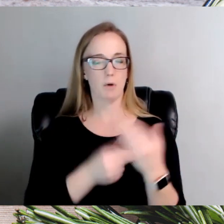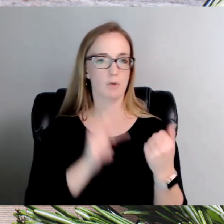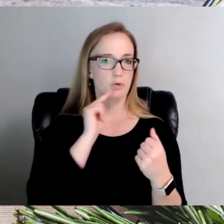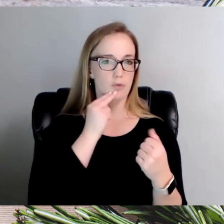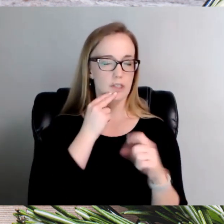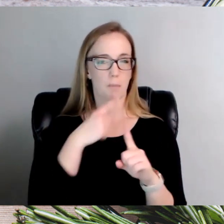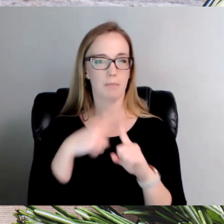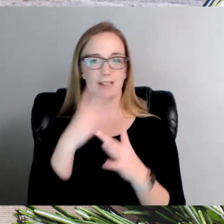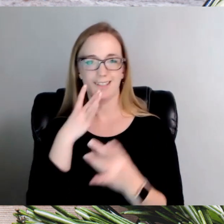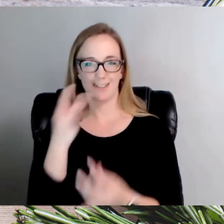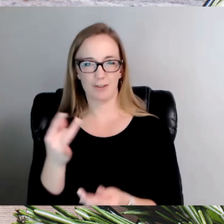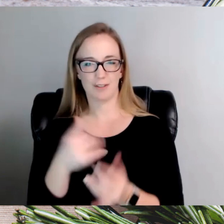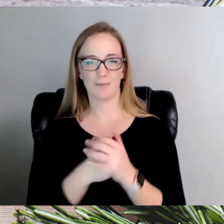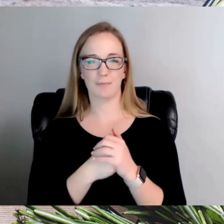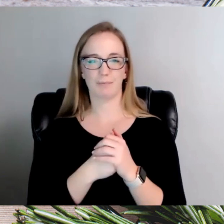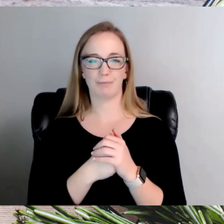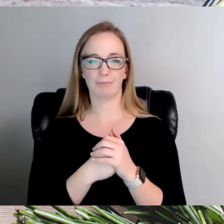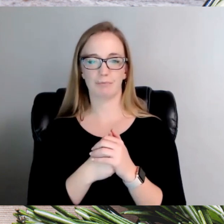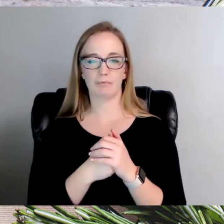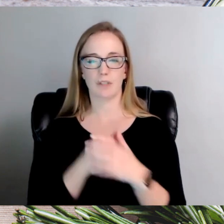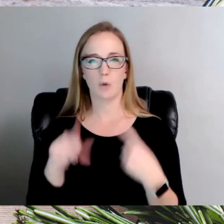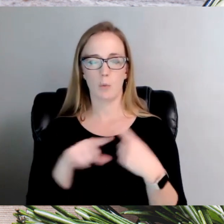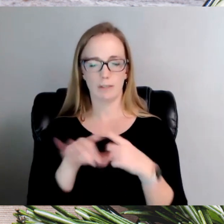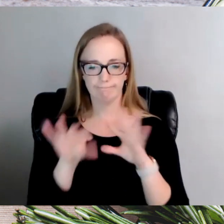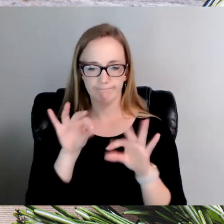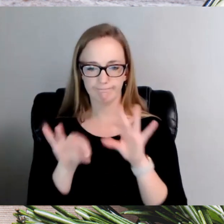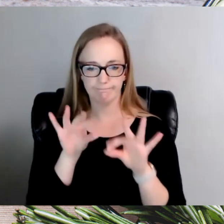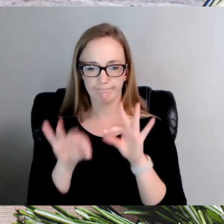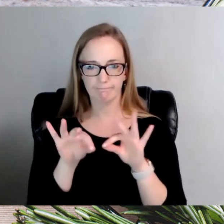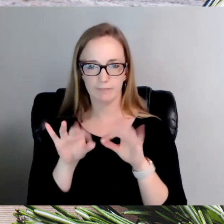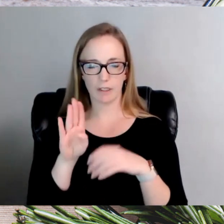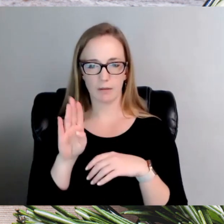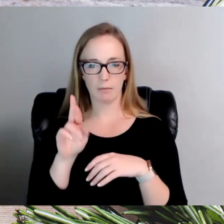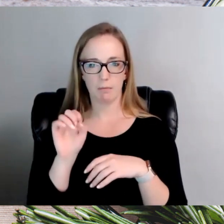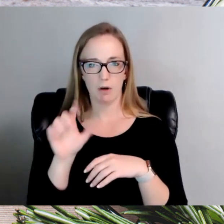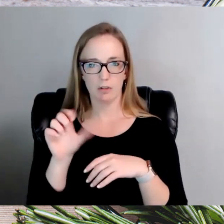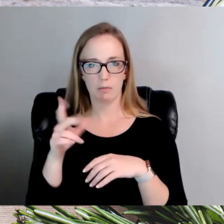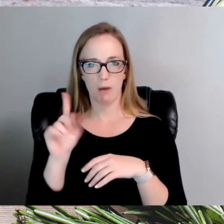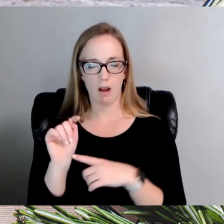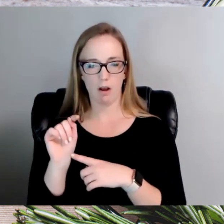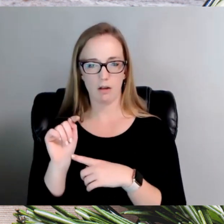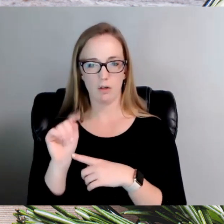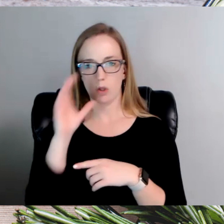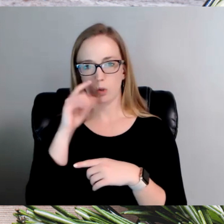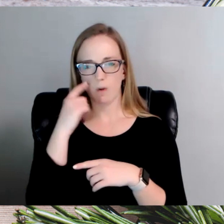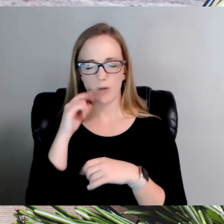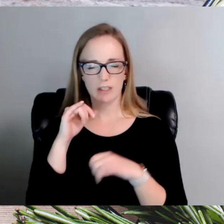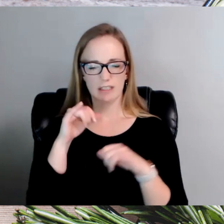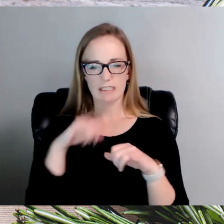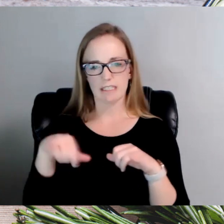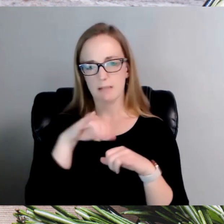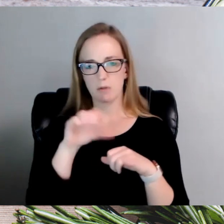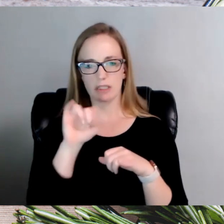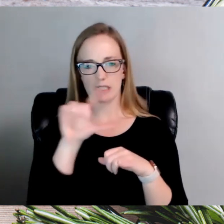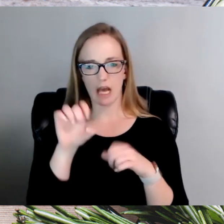fingertips, which can be a little harder to do when you've got smaller vegetables. And then we're going to cut those halves